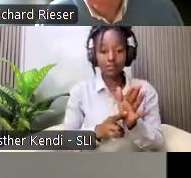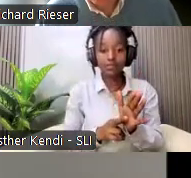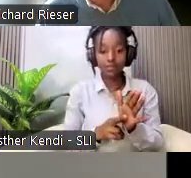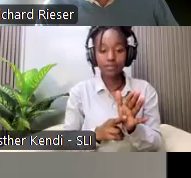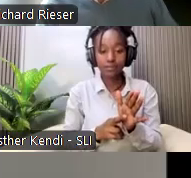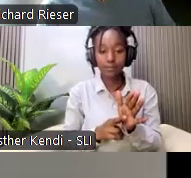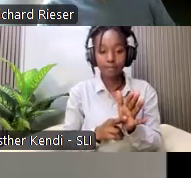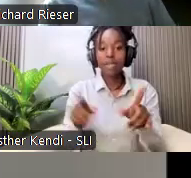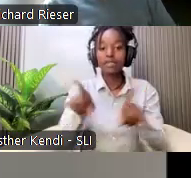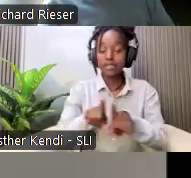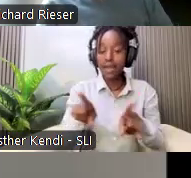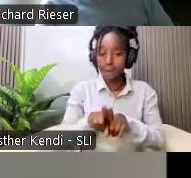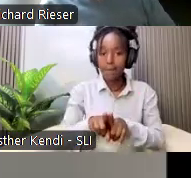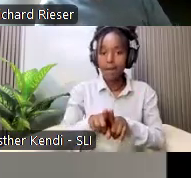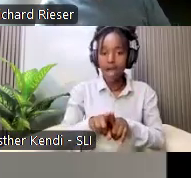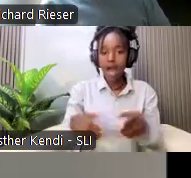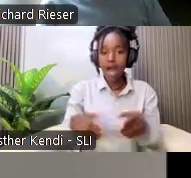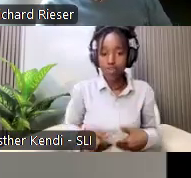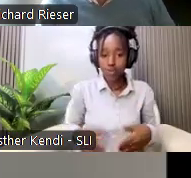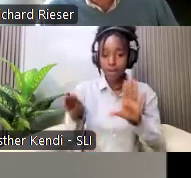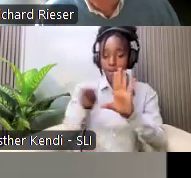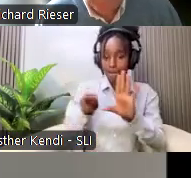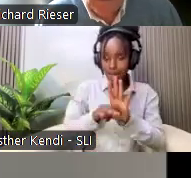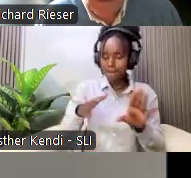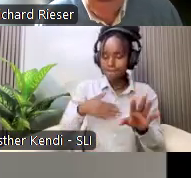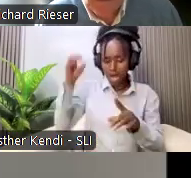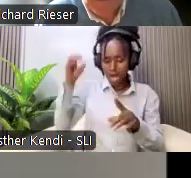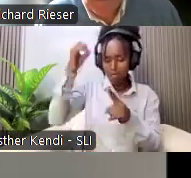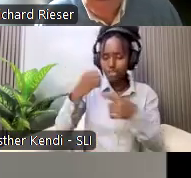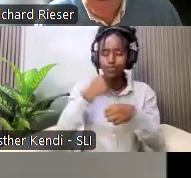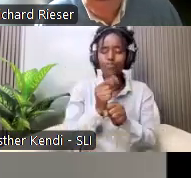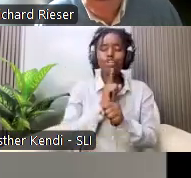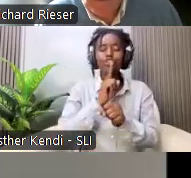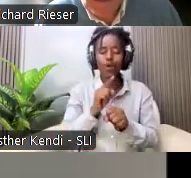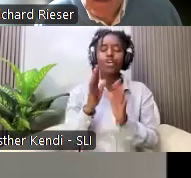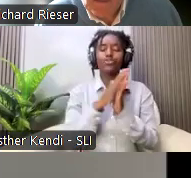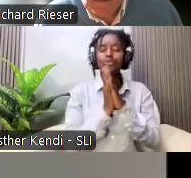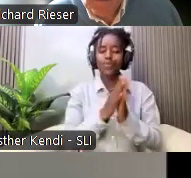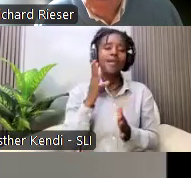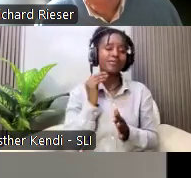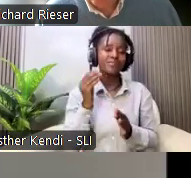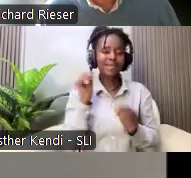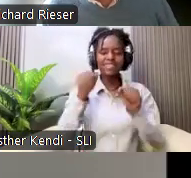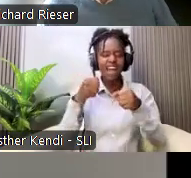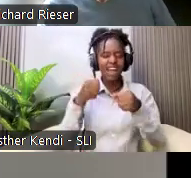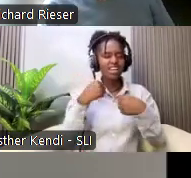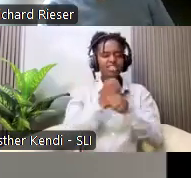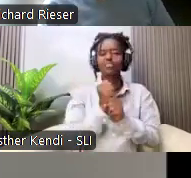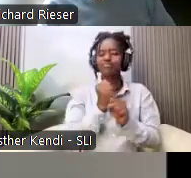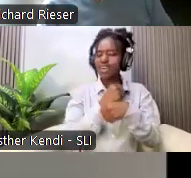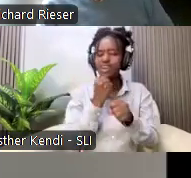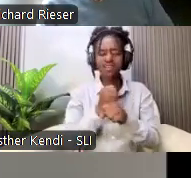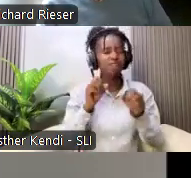as a formerly youth member was to ensure that we elevate the stories, experiences, and the needs of those who were